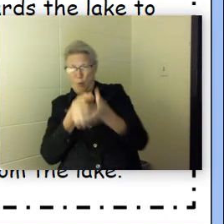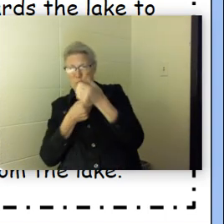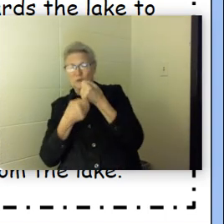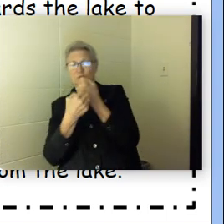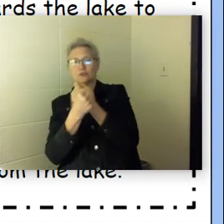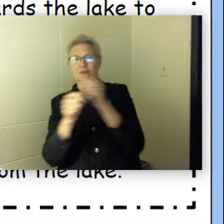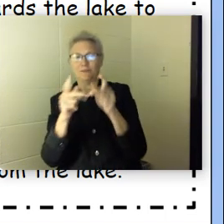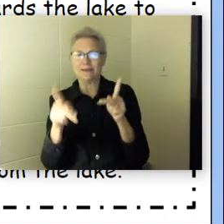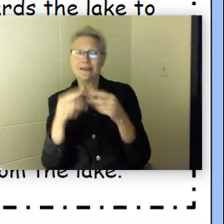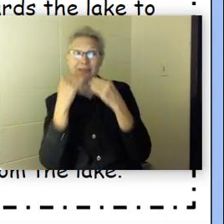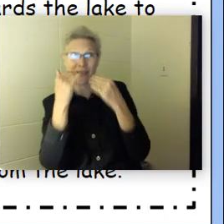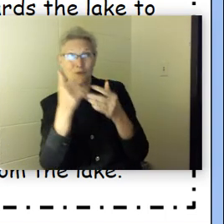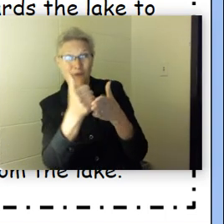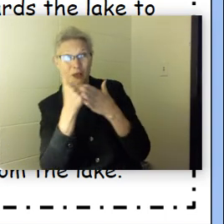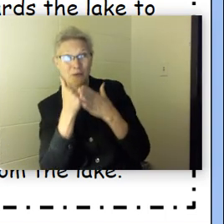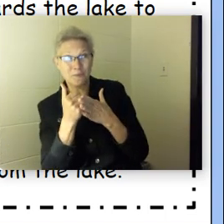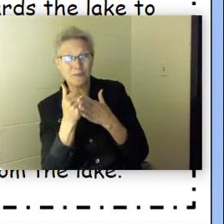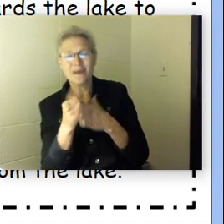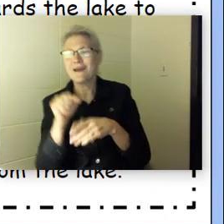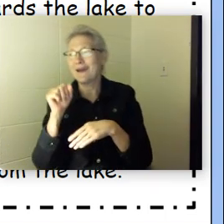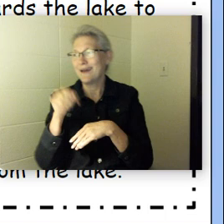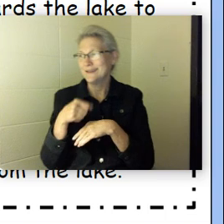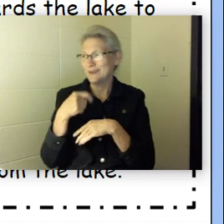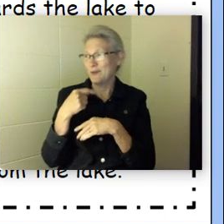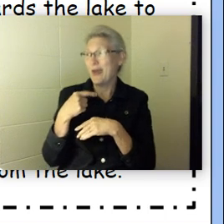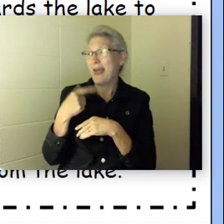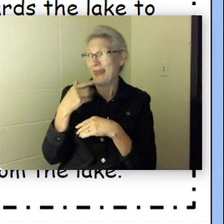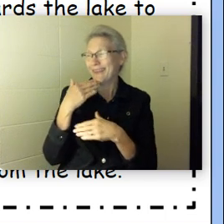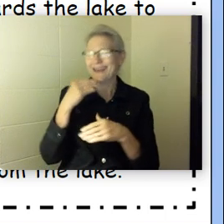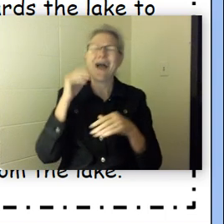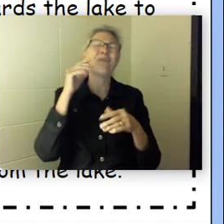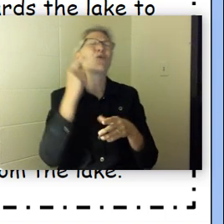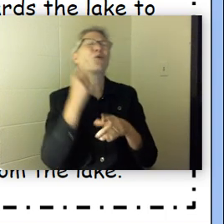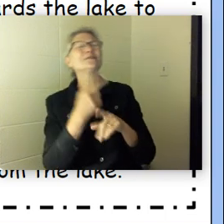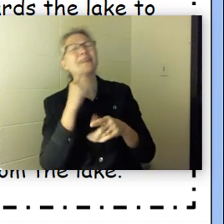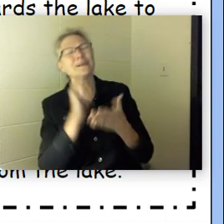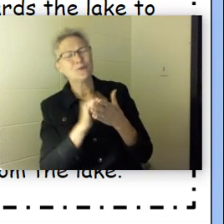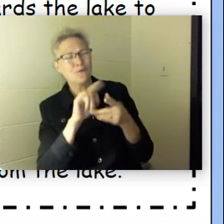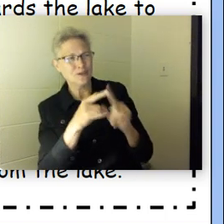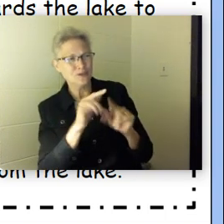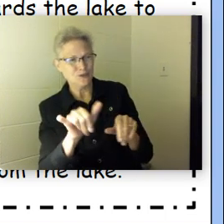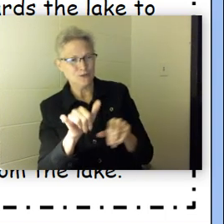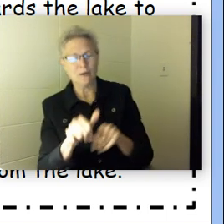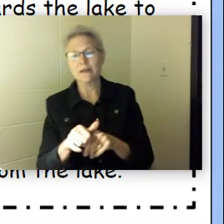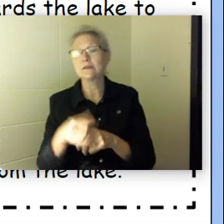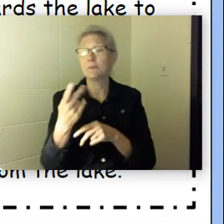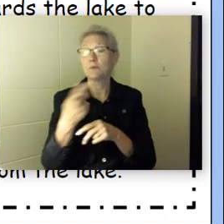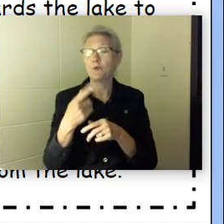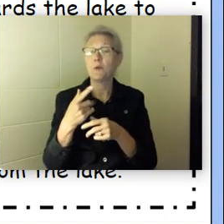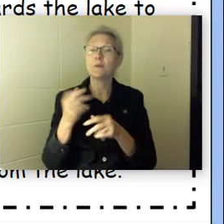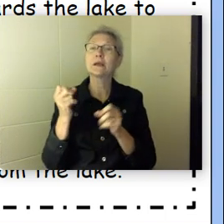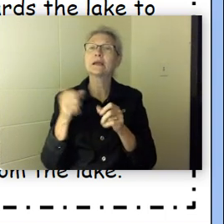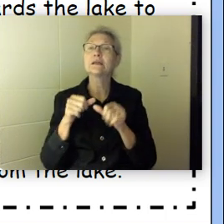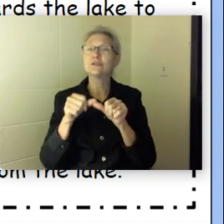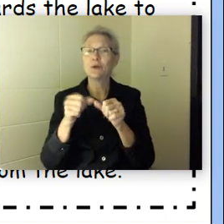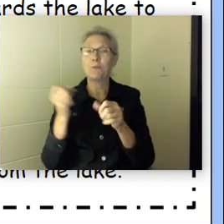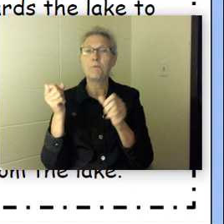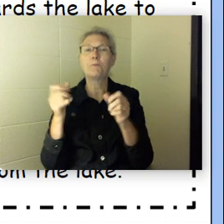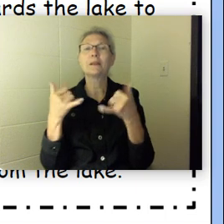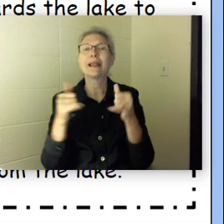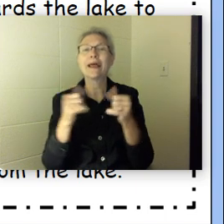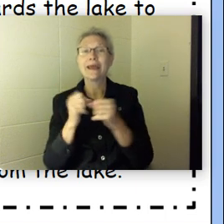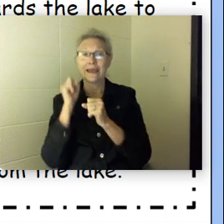helping me," said Wolf. "Of course," said Dog. "That's what friends do." After that, Wolf and Dog continued to play catch, but moved further